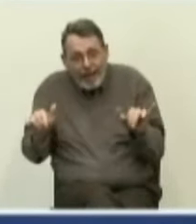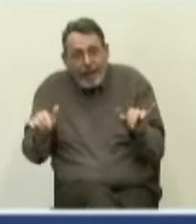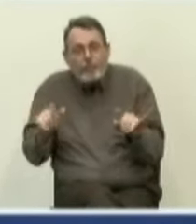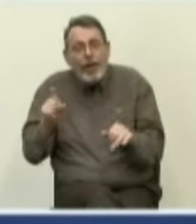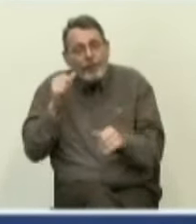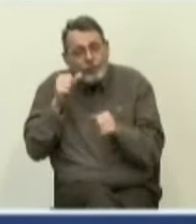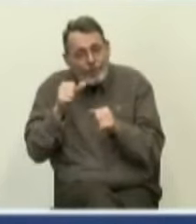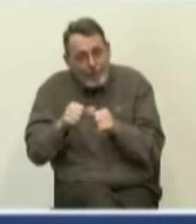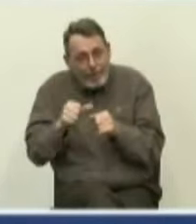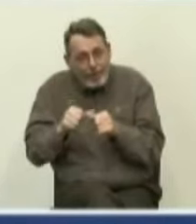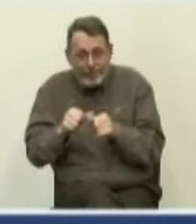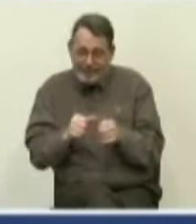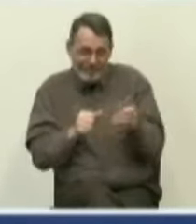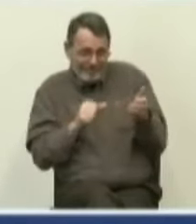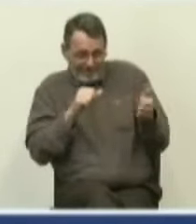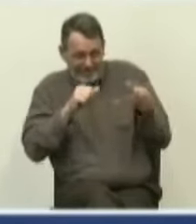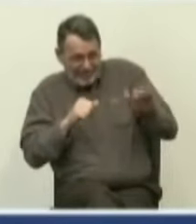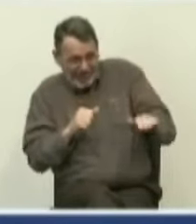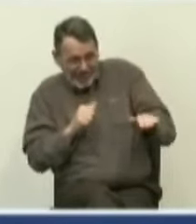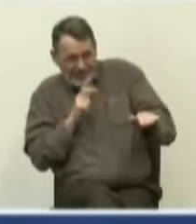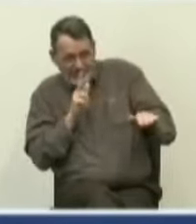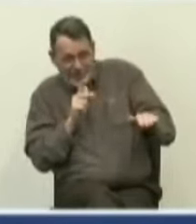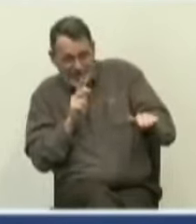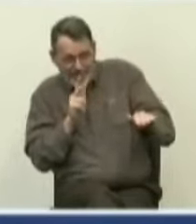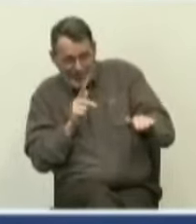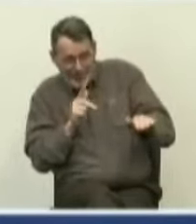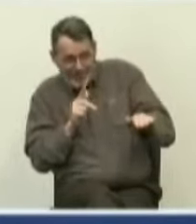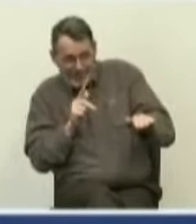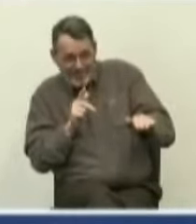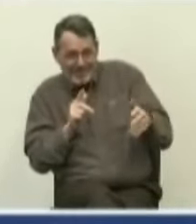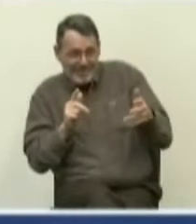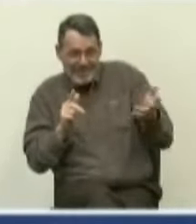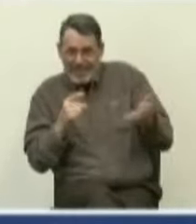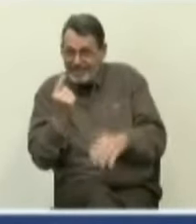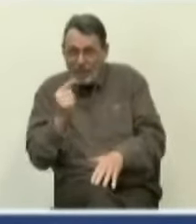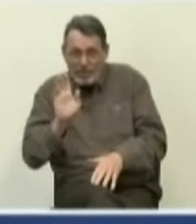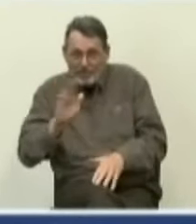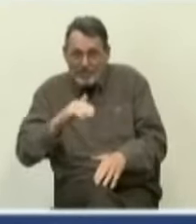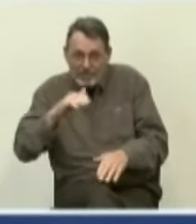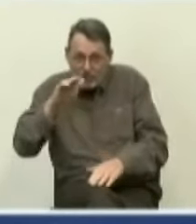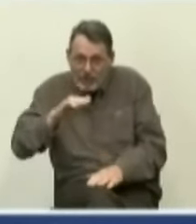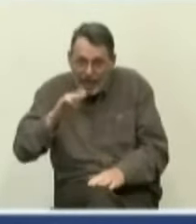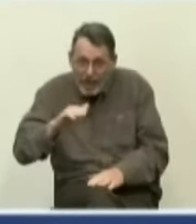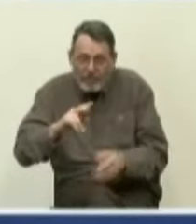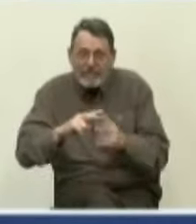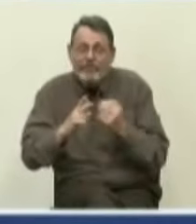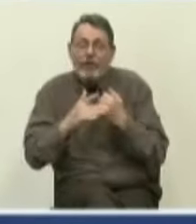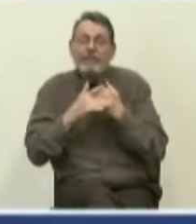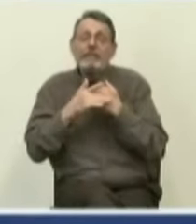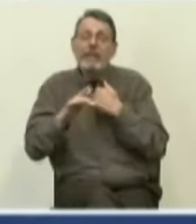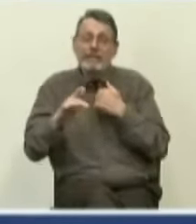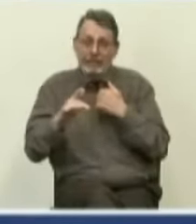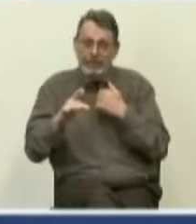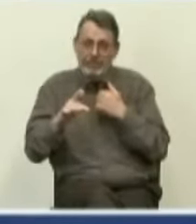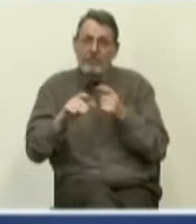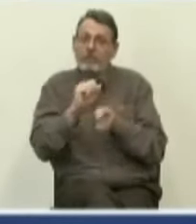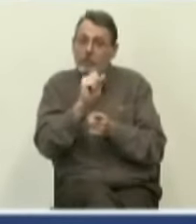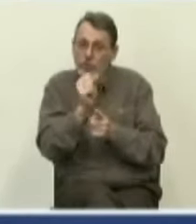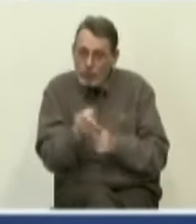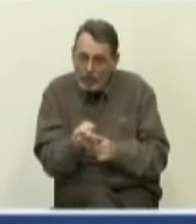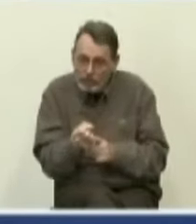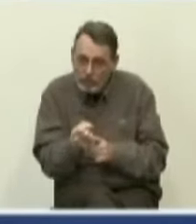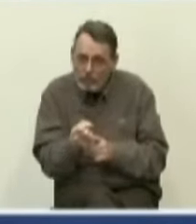remember this 23-year-old child that was shot is someone's child. And it's a very sensitive situation. So when y'all coming on